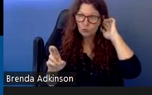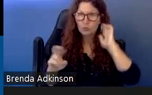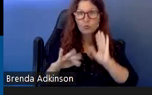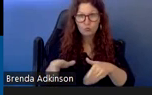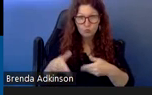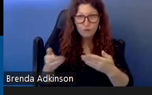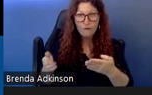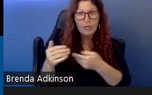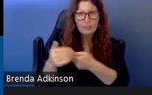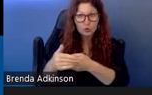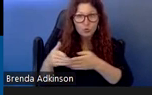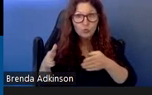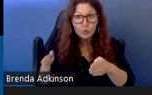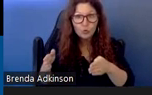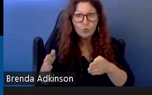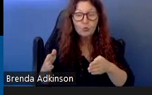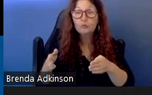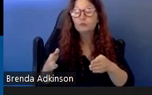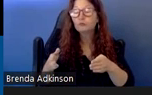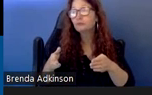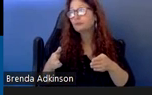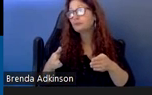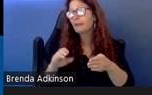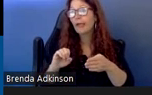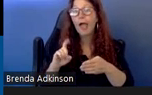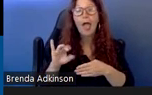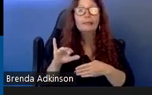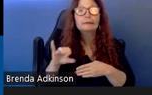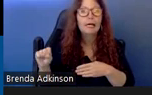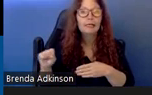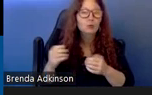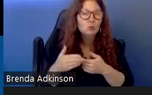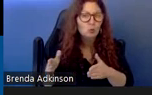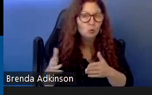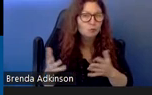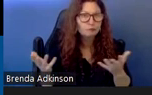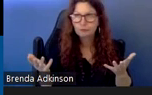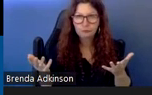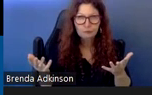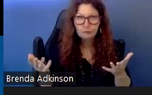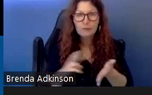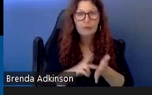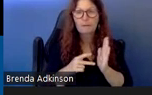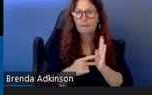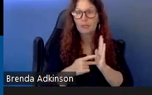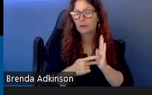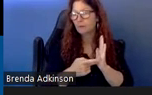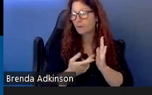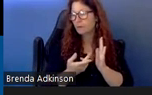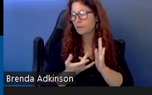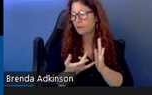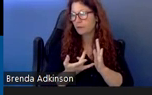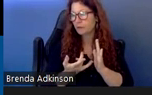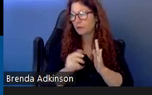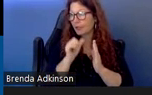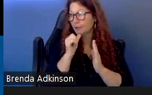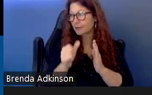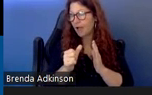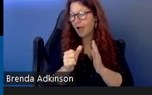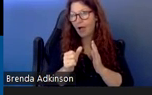are excess rooms. So you can imagine, it's not booking.